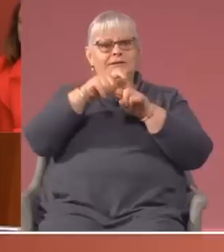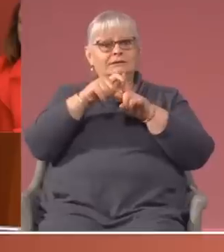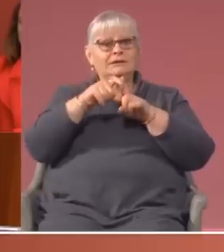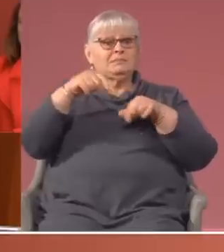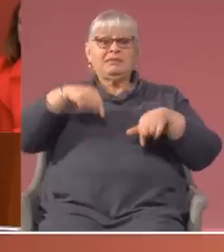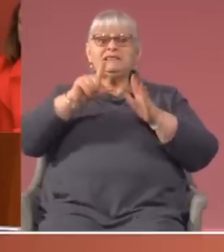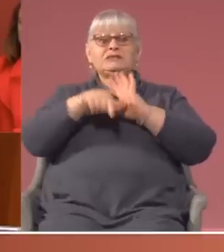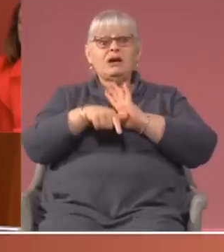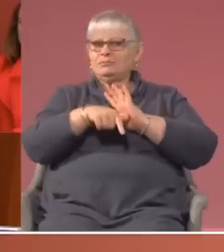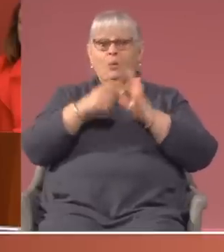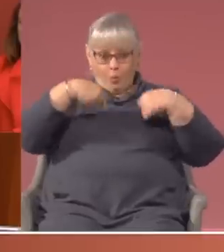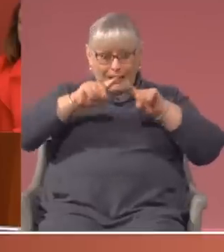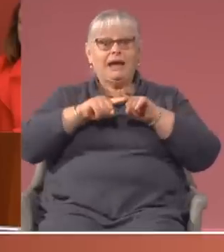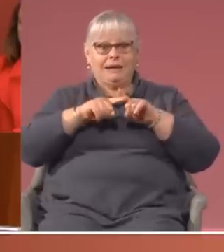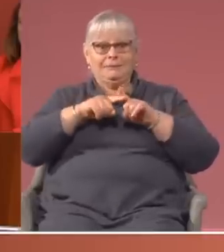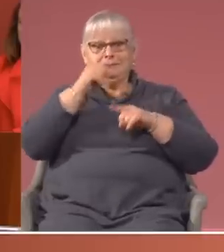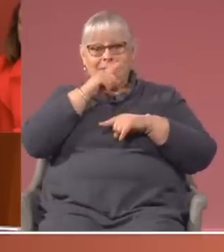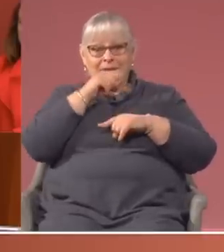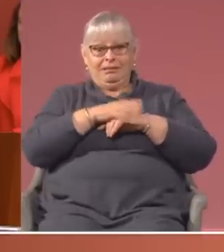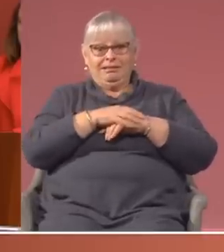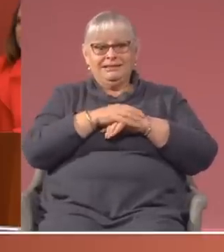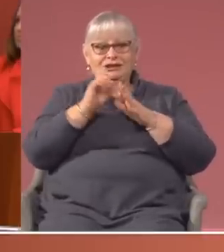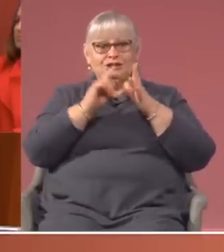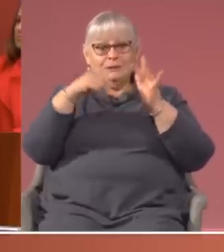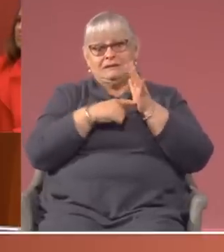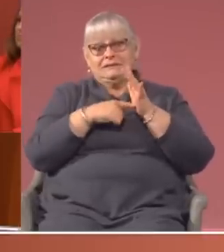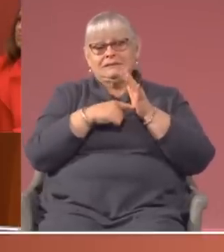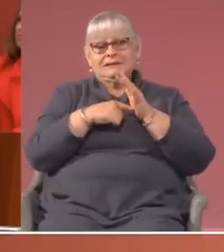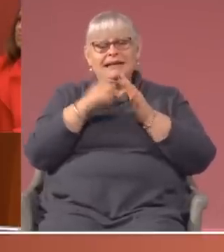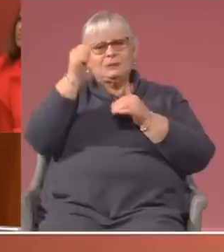it. As farmer and writer Wendell Berry said,